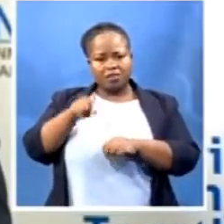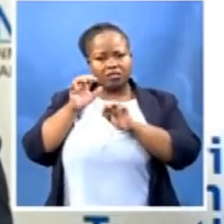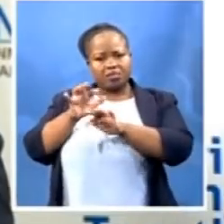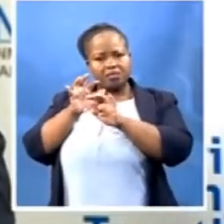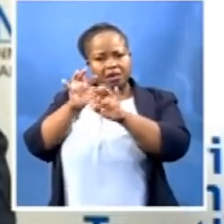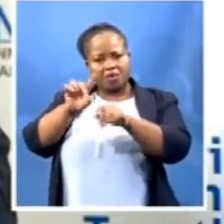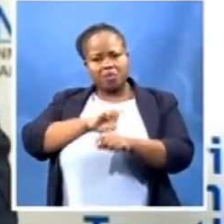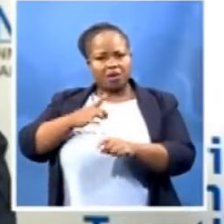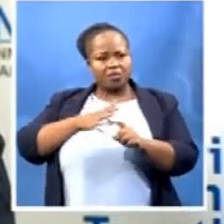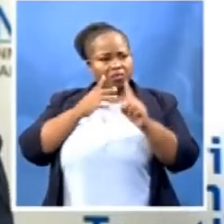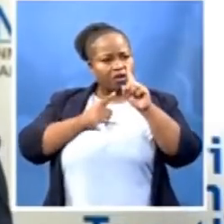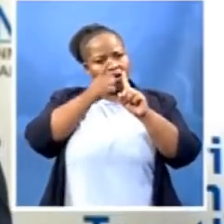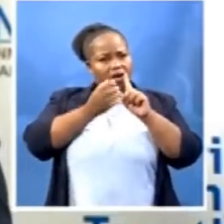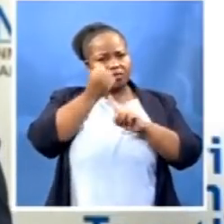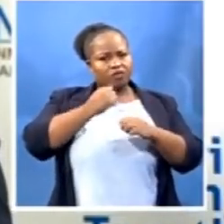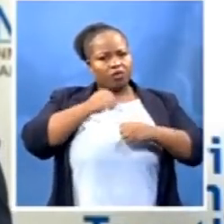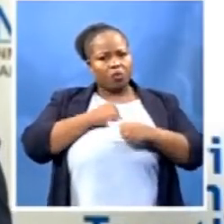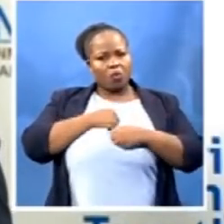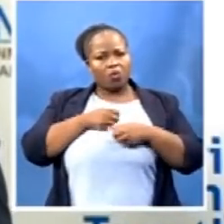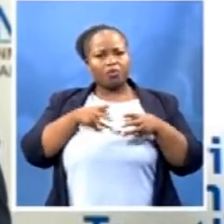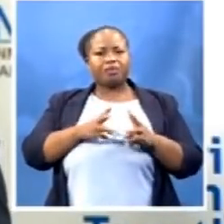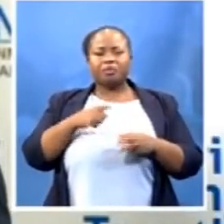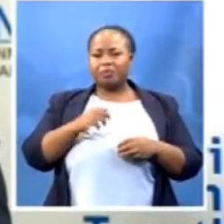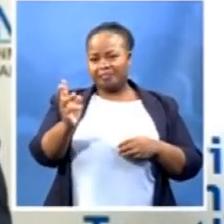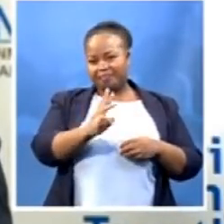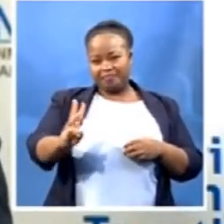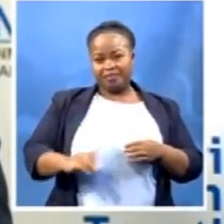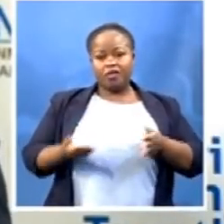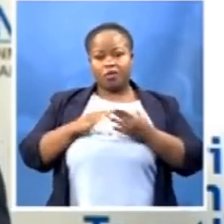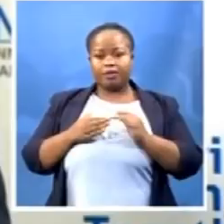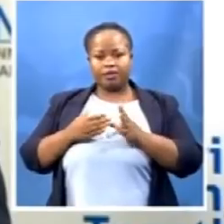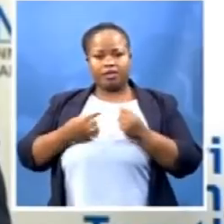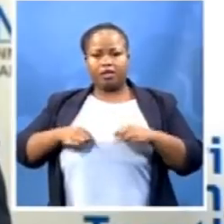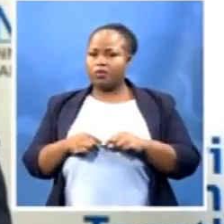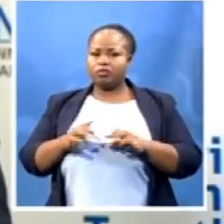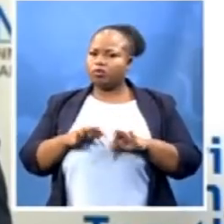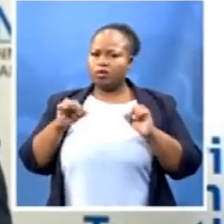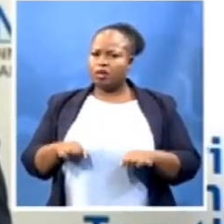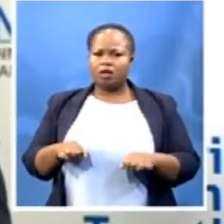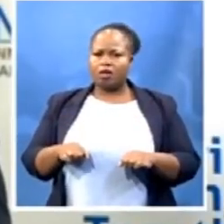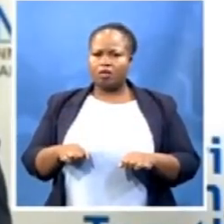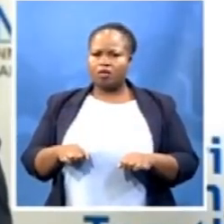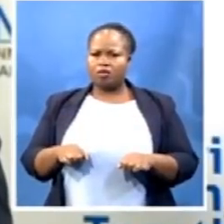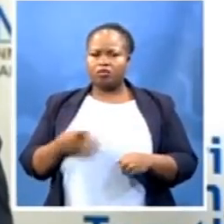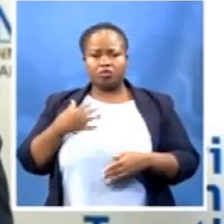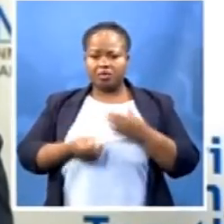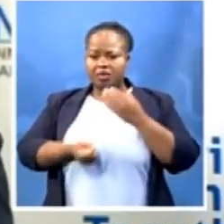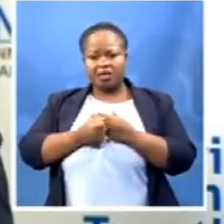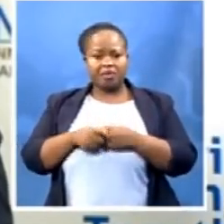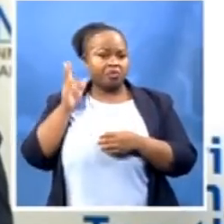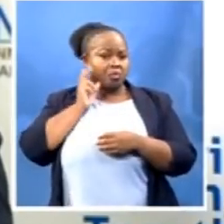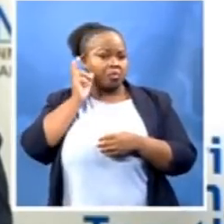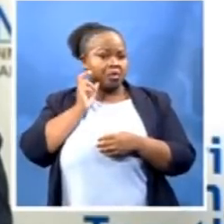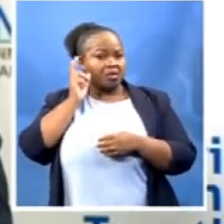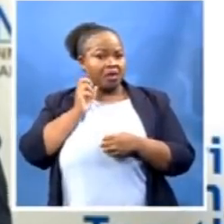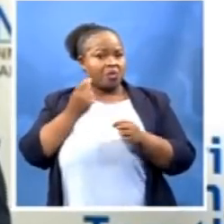a warning here to our communities to not allow themselves to be duped by these unscrupulous criminals